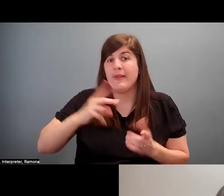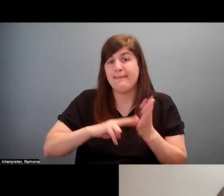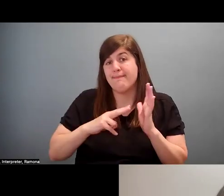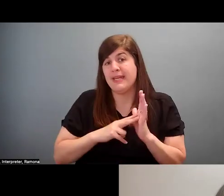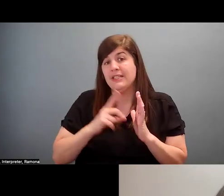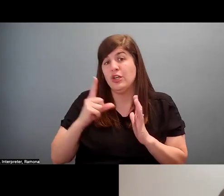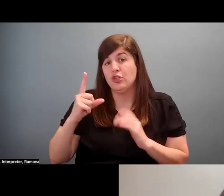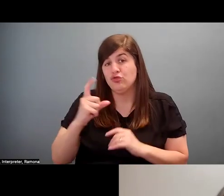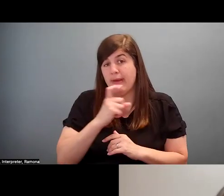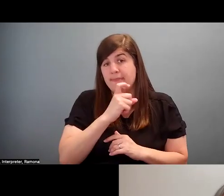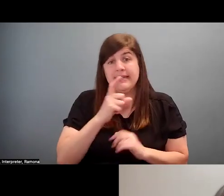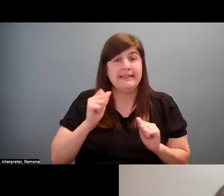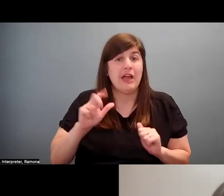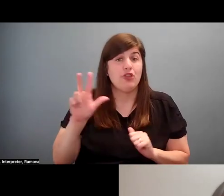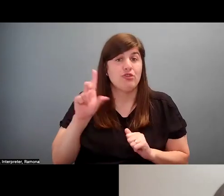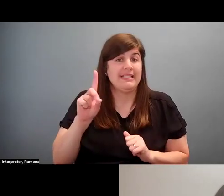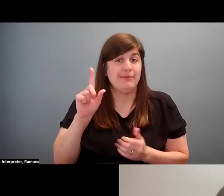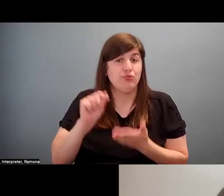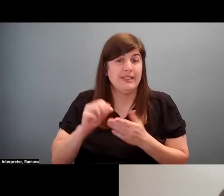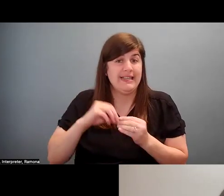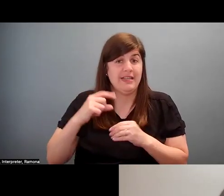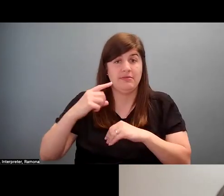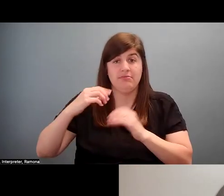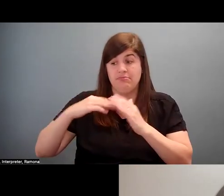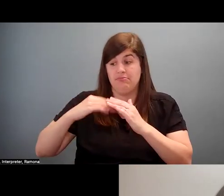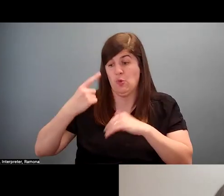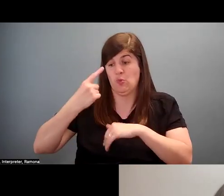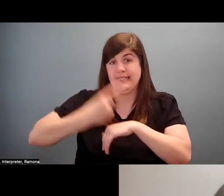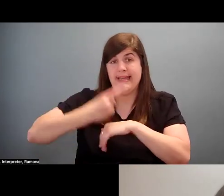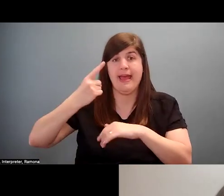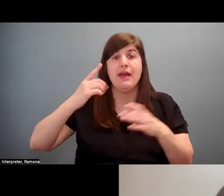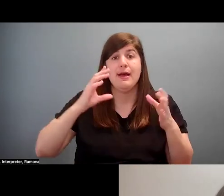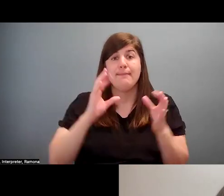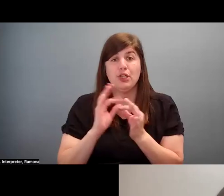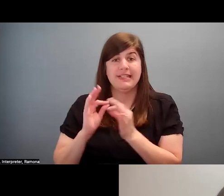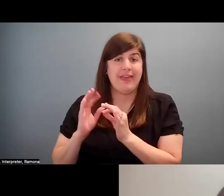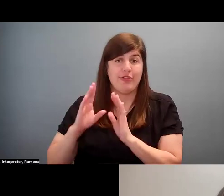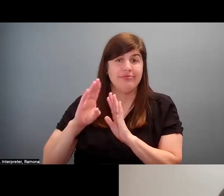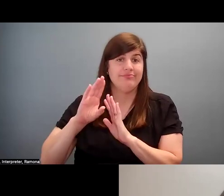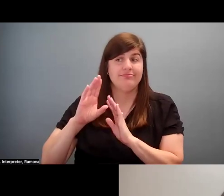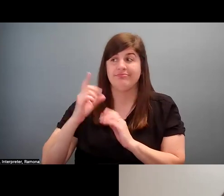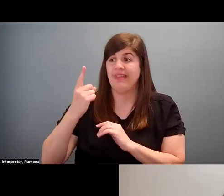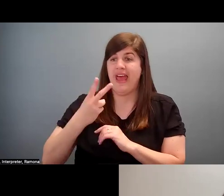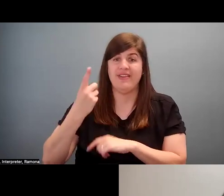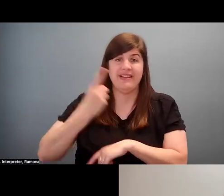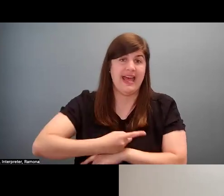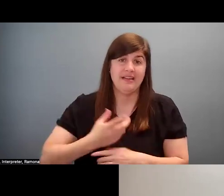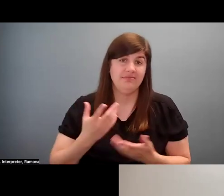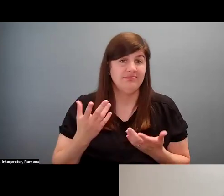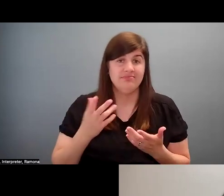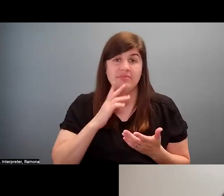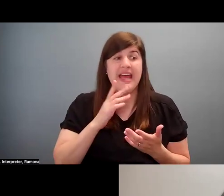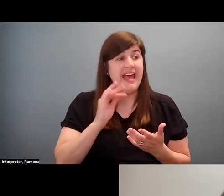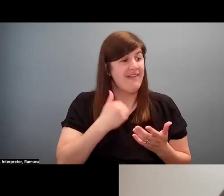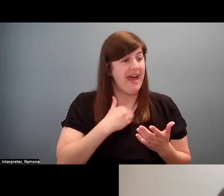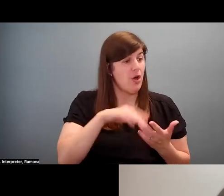shrimp, you can 3D print it, I think, in 1 day and put it together in a half day. So everything is relatively quick once you have all the